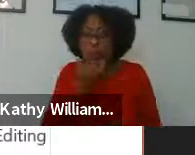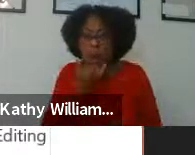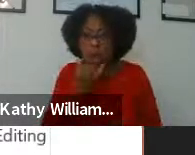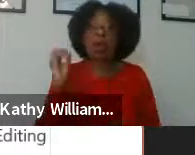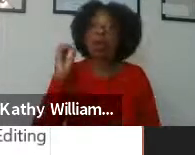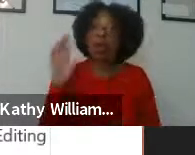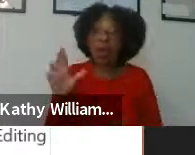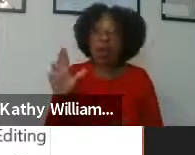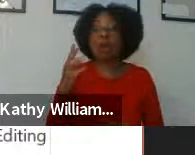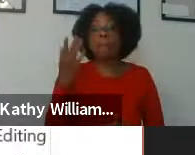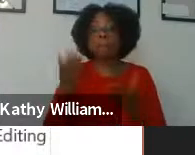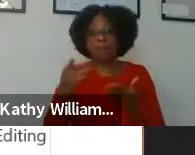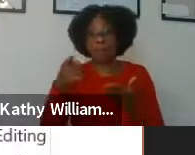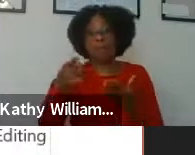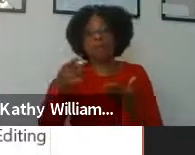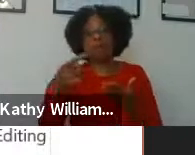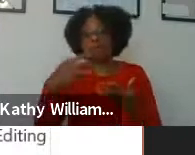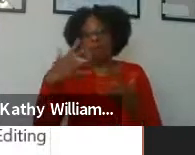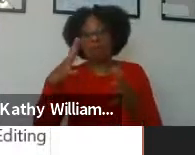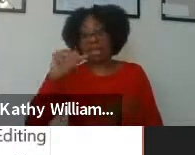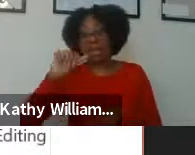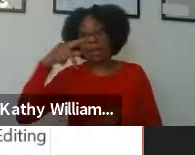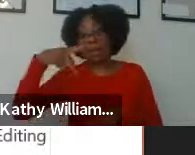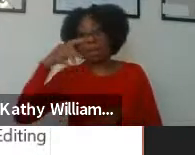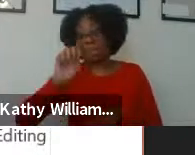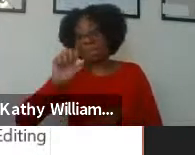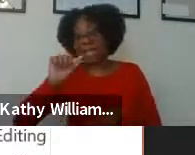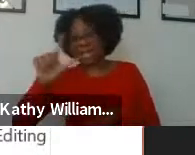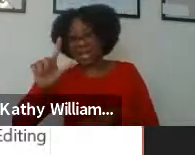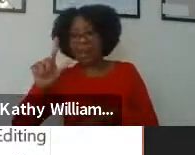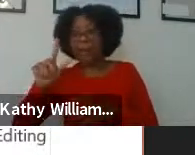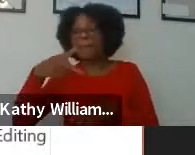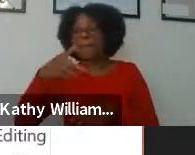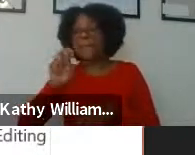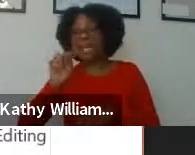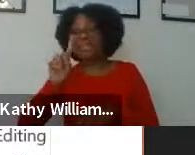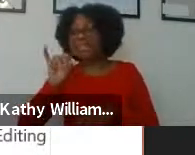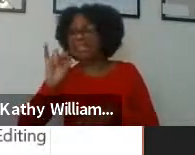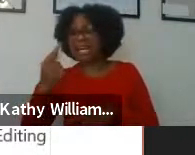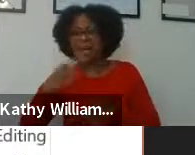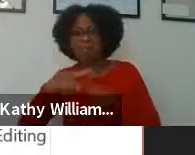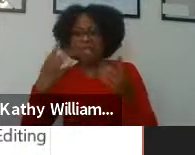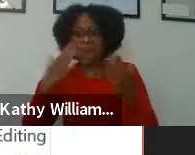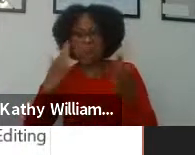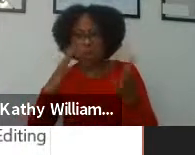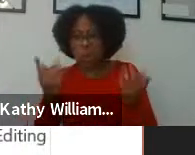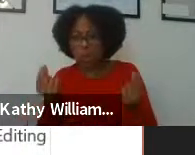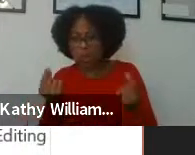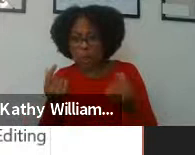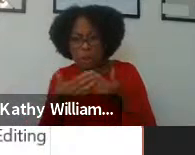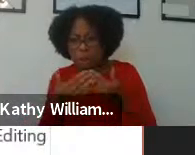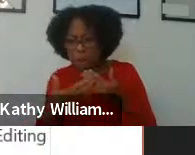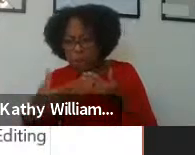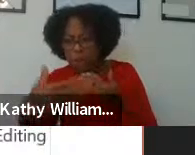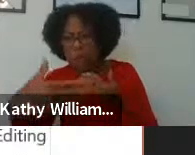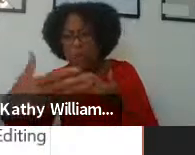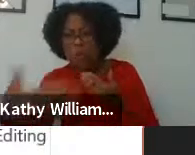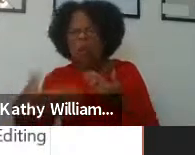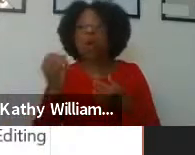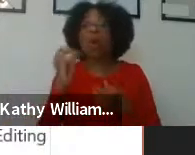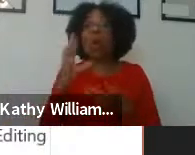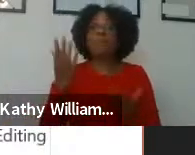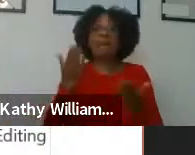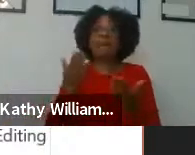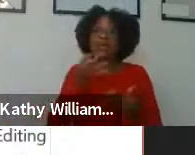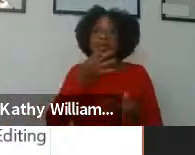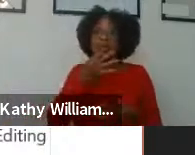you have an appeal pending, you're just not sure how to go about it. Or you're expecting you may have a review soon,